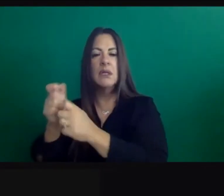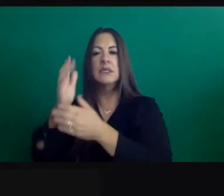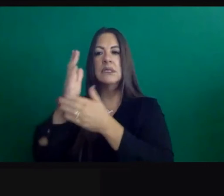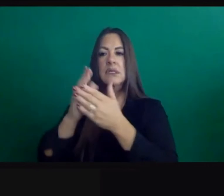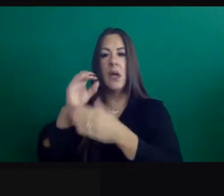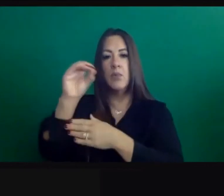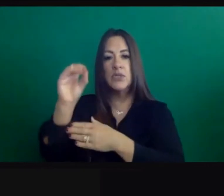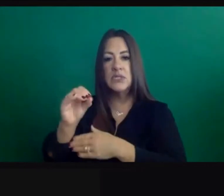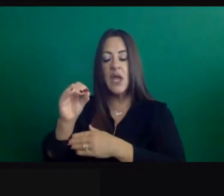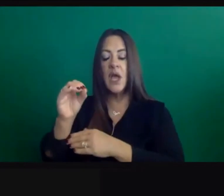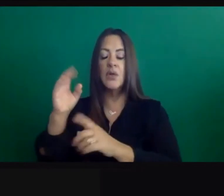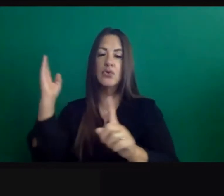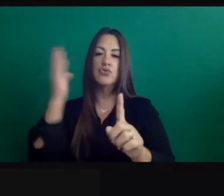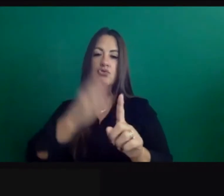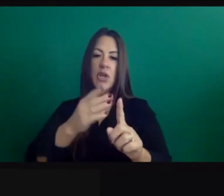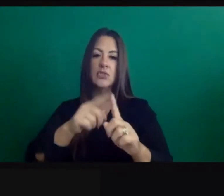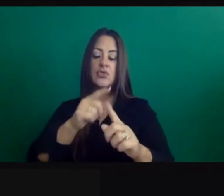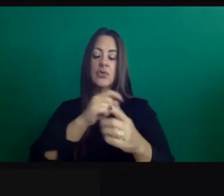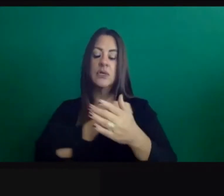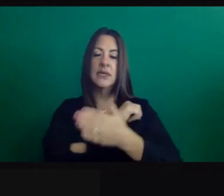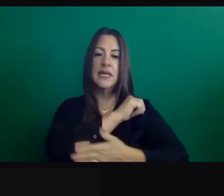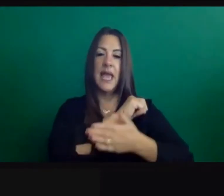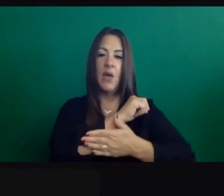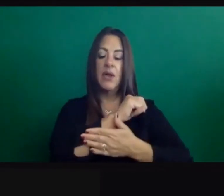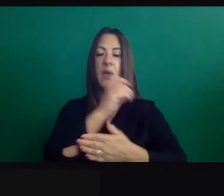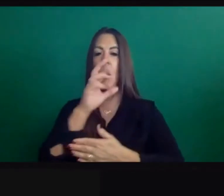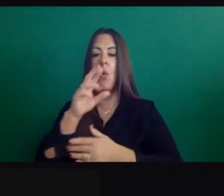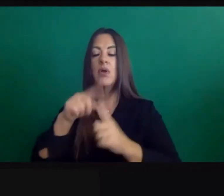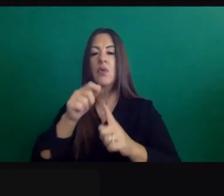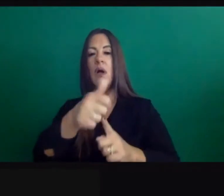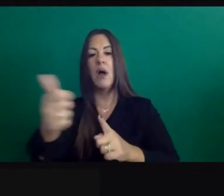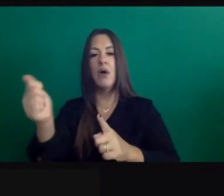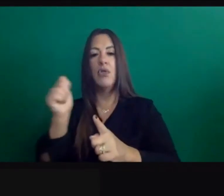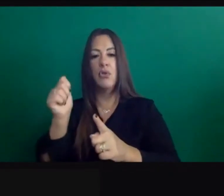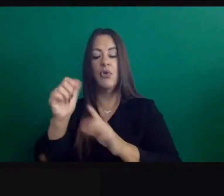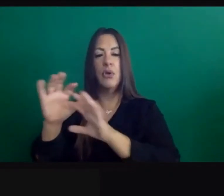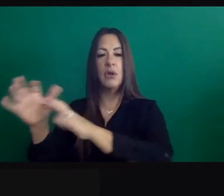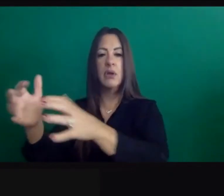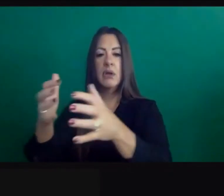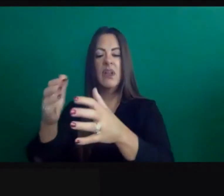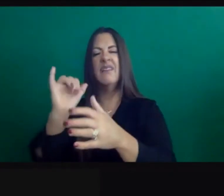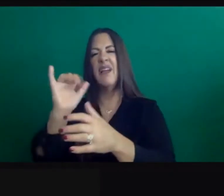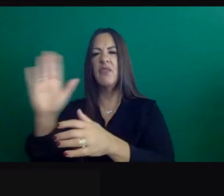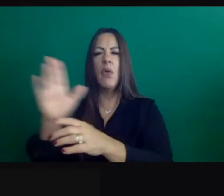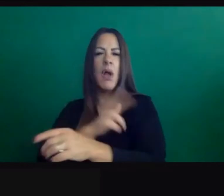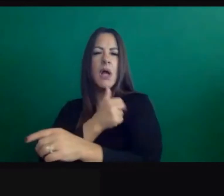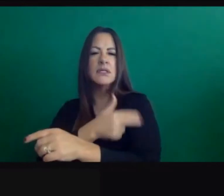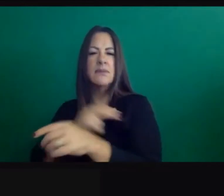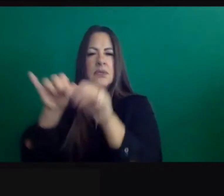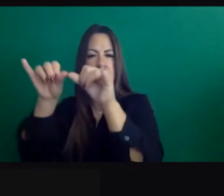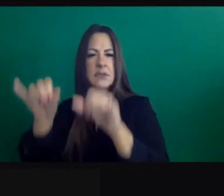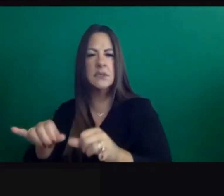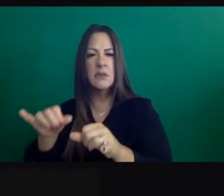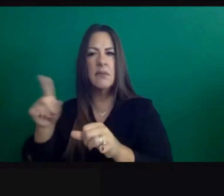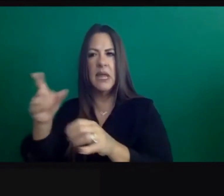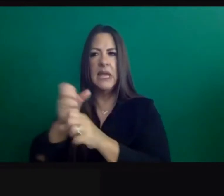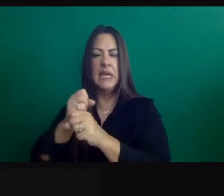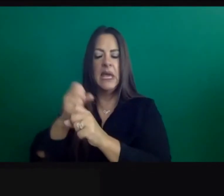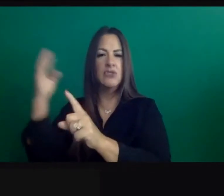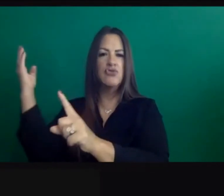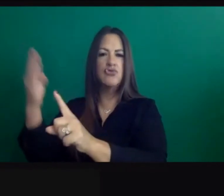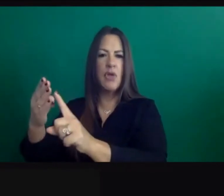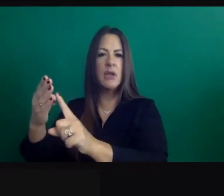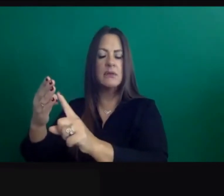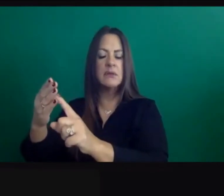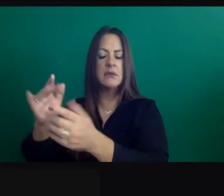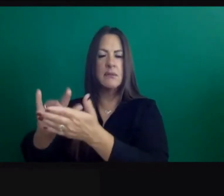to the multi-county entities, the big healthcare delivery systems that are getting direct allocations,